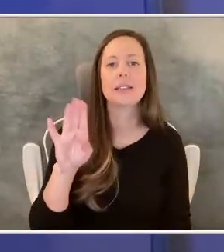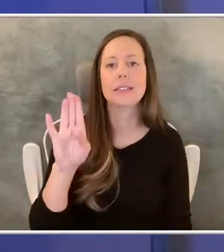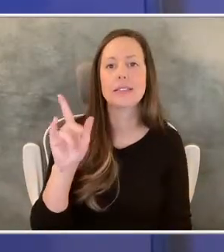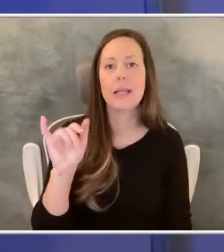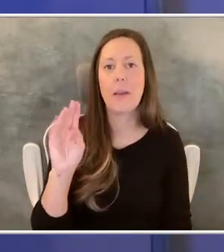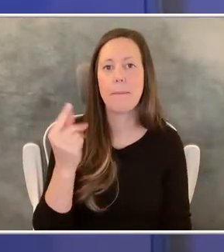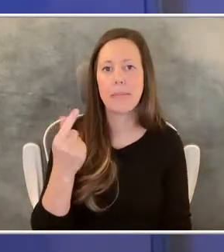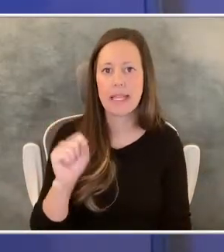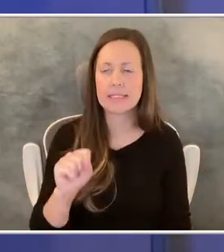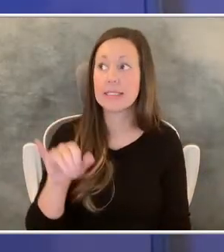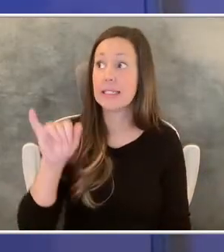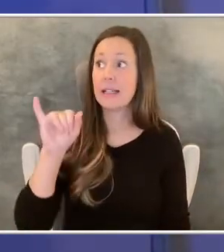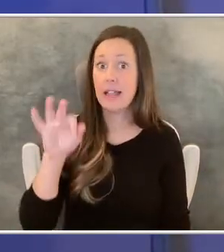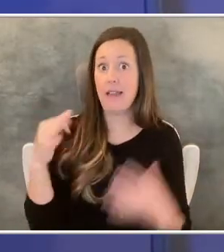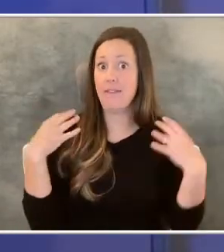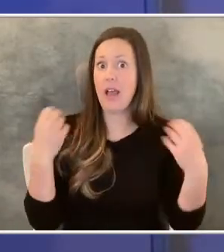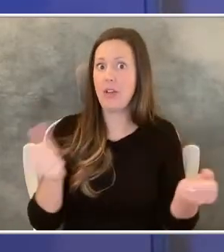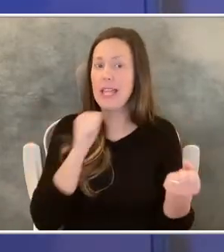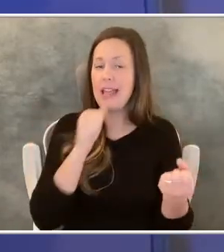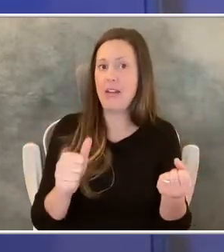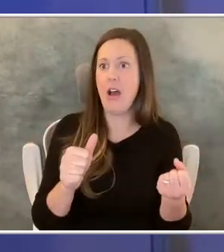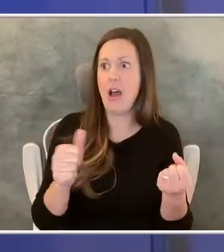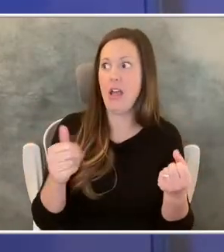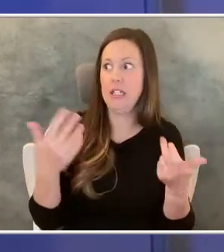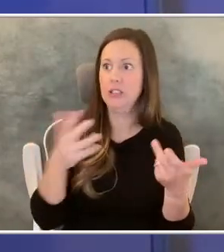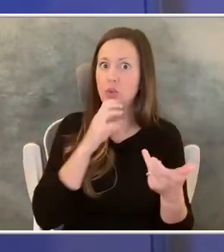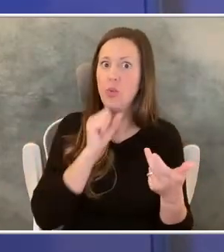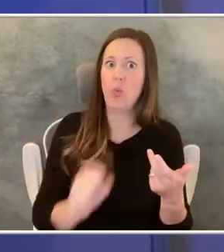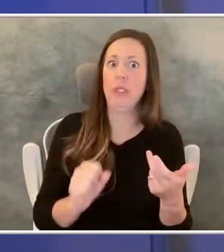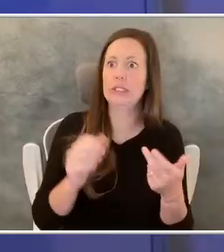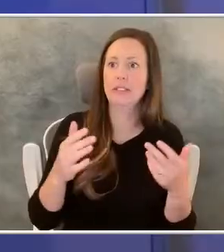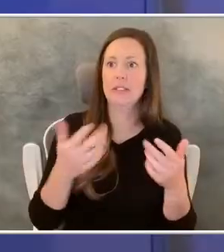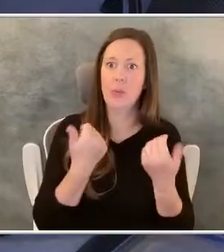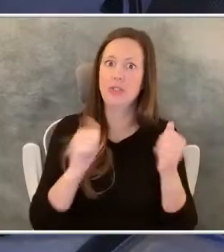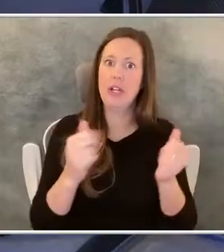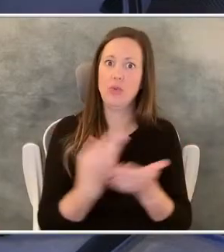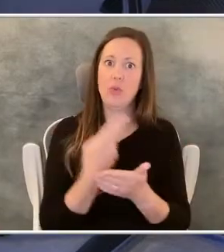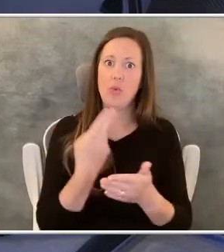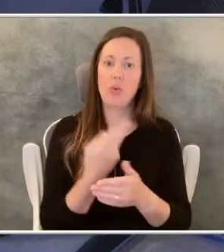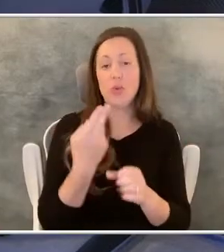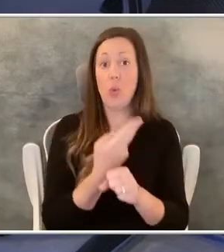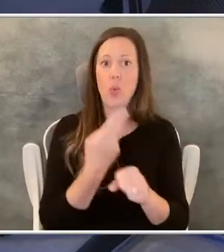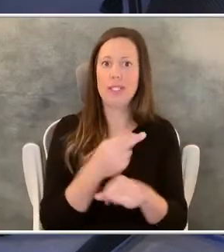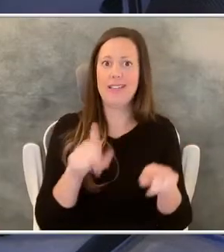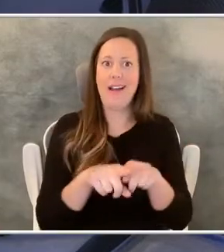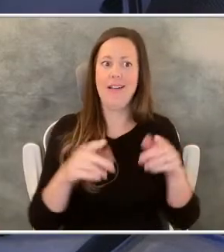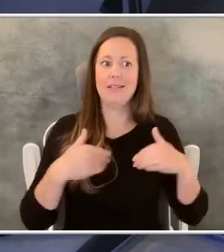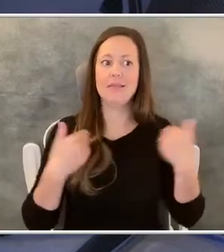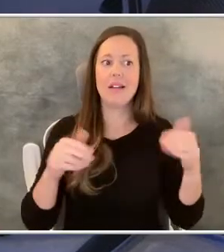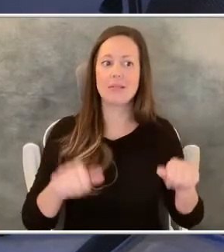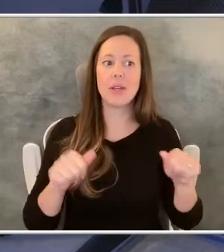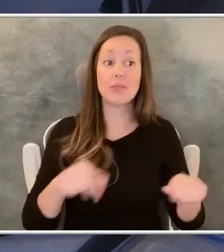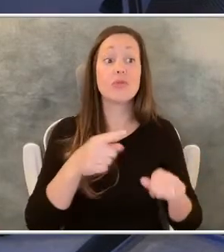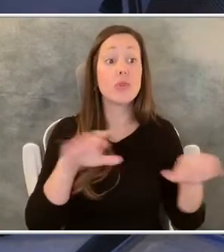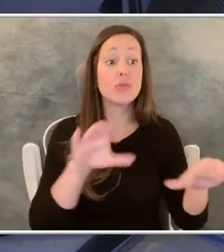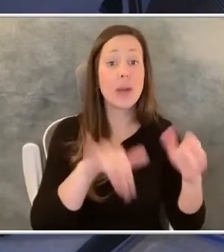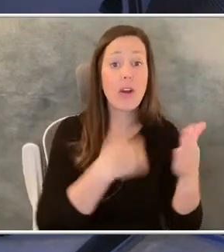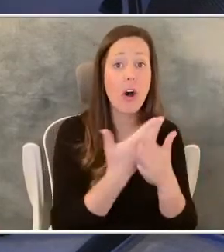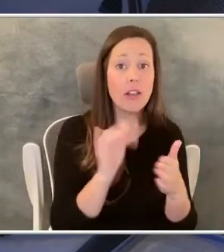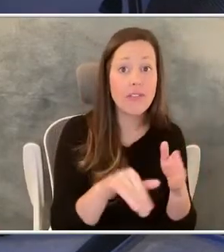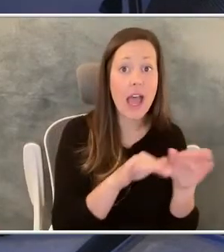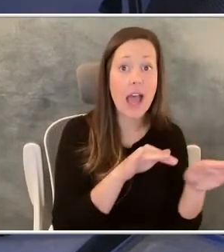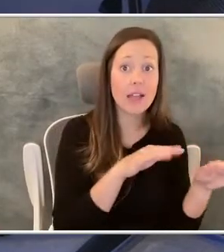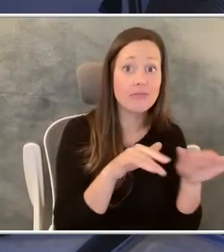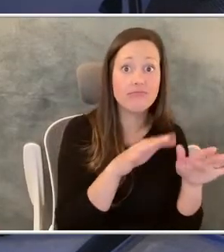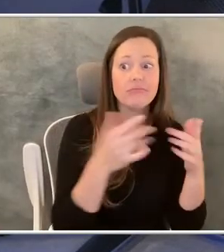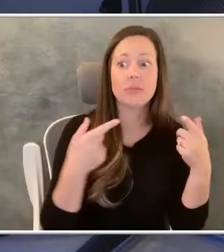not too old. We try to use donors as young as possible. So you're doing all this behind the scenes while she's starting the chemo process, thinking that this